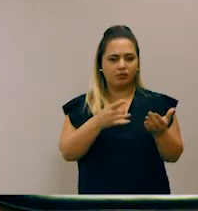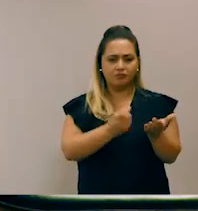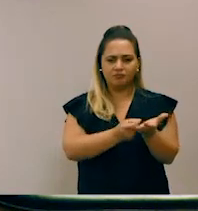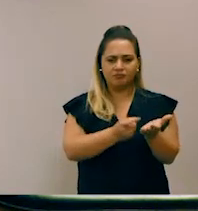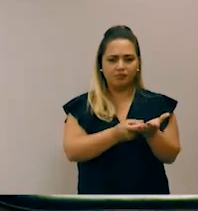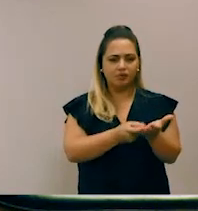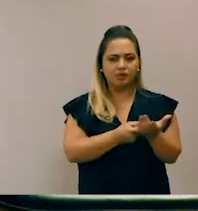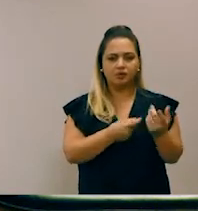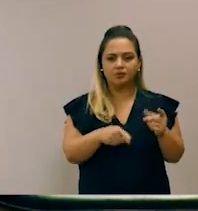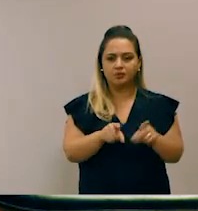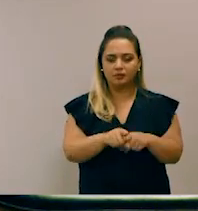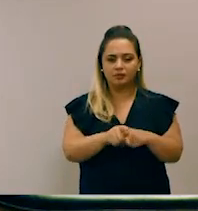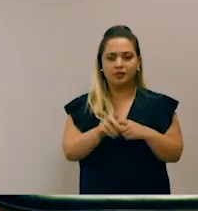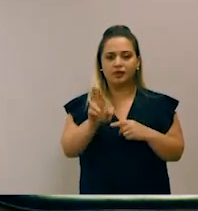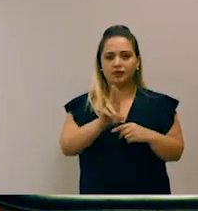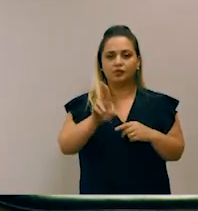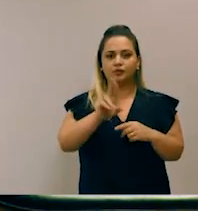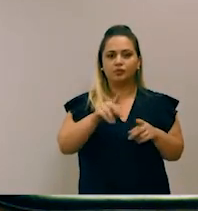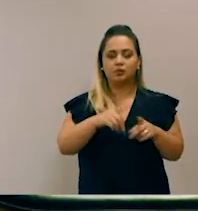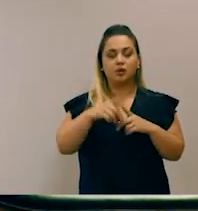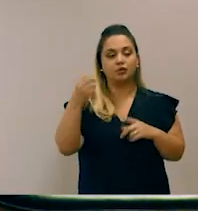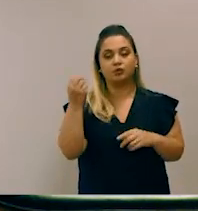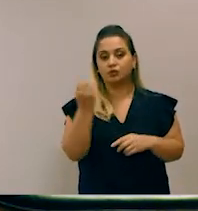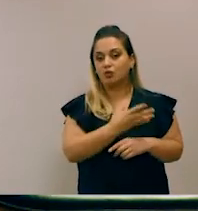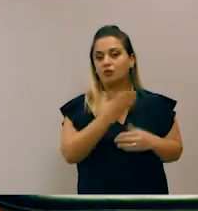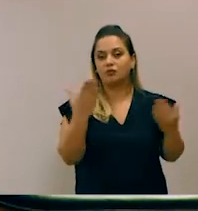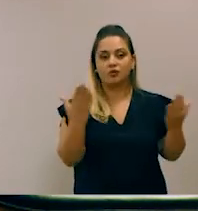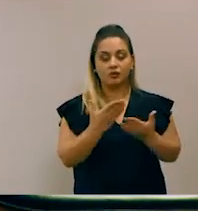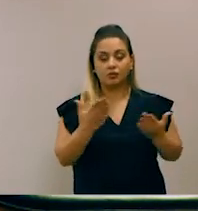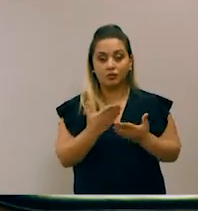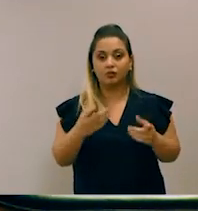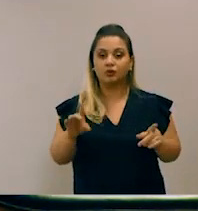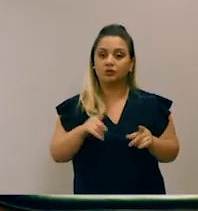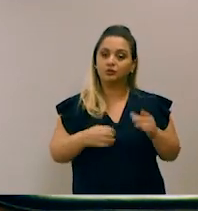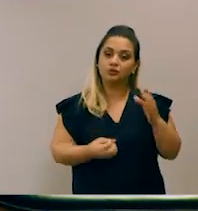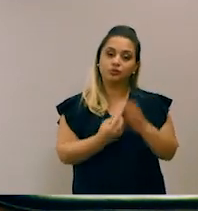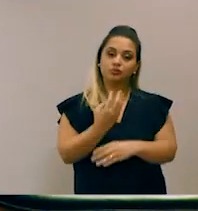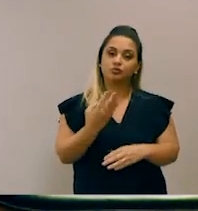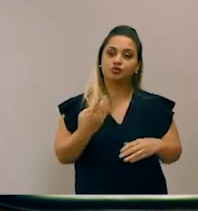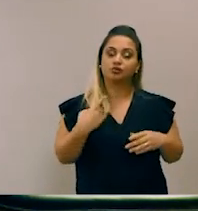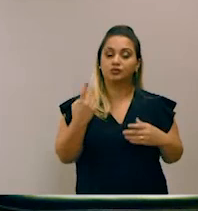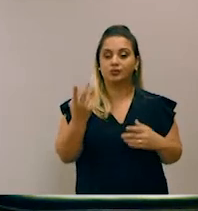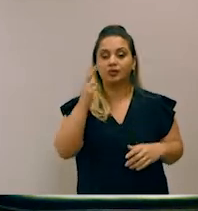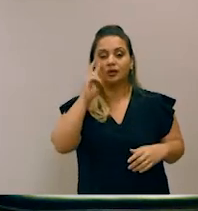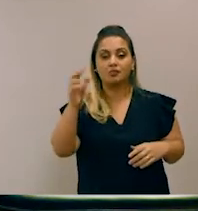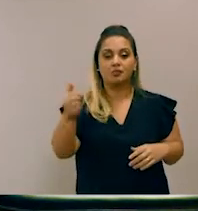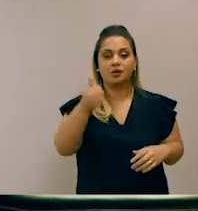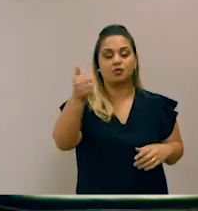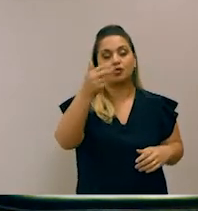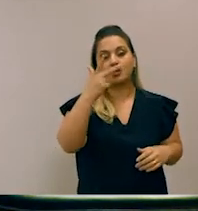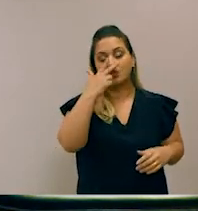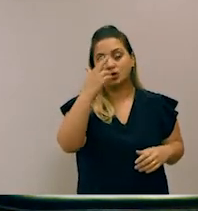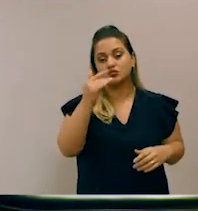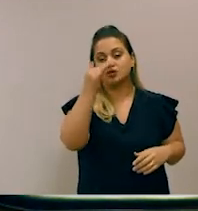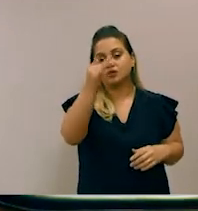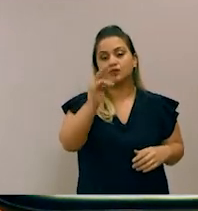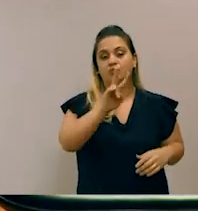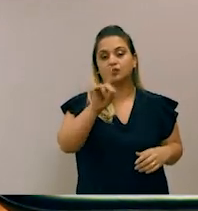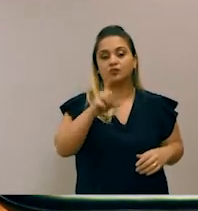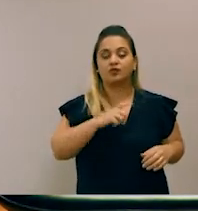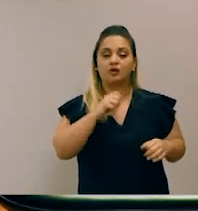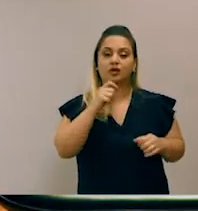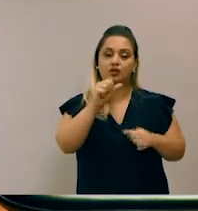some open inscriptions, and we have another version with framework Django that presented some advantages, and we